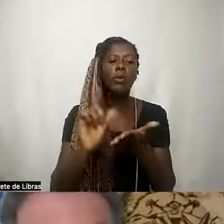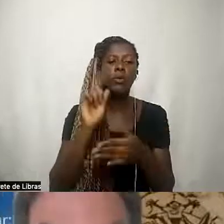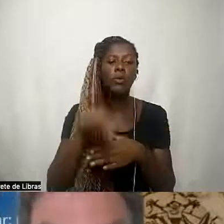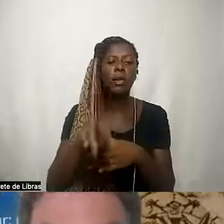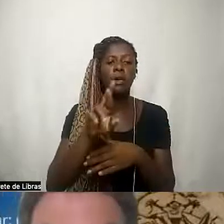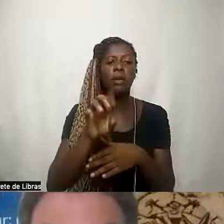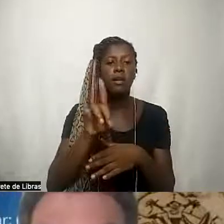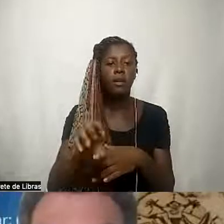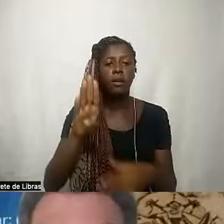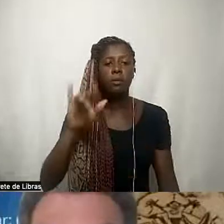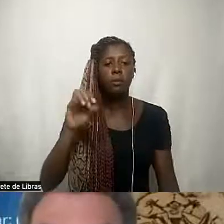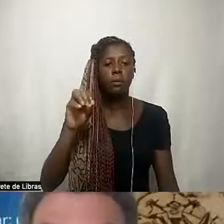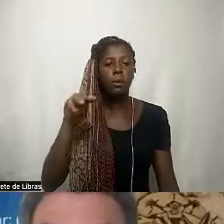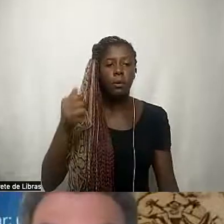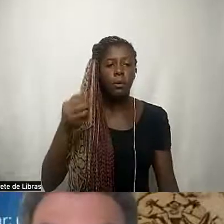2017, we had